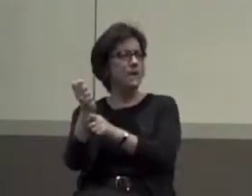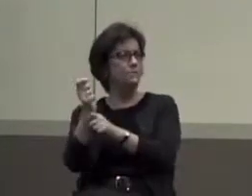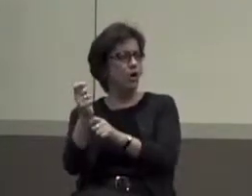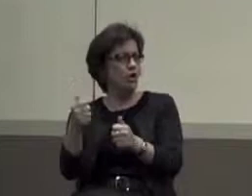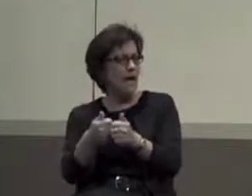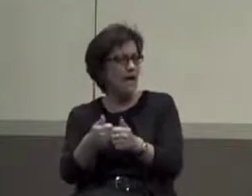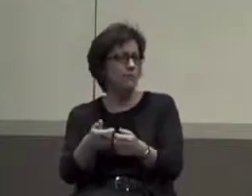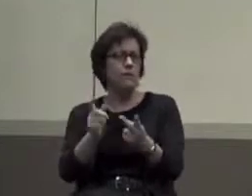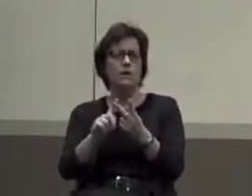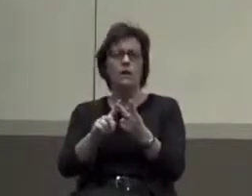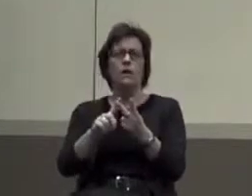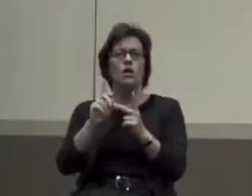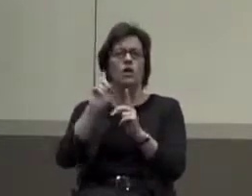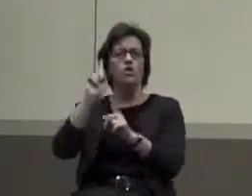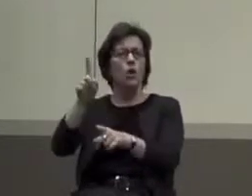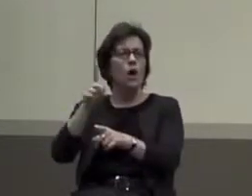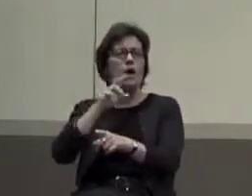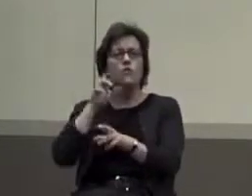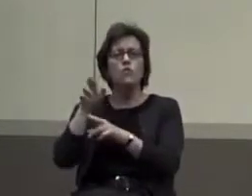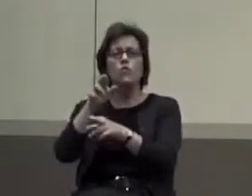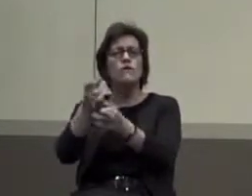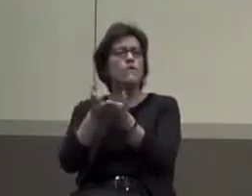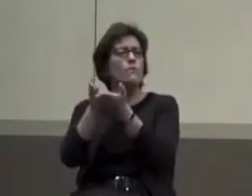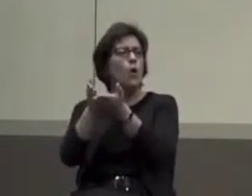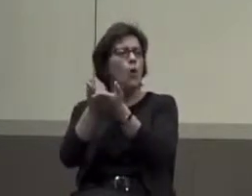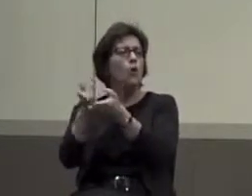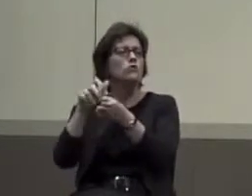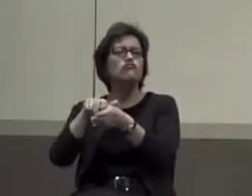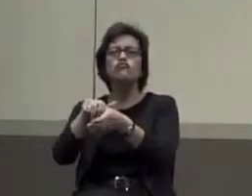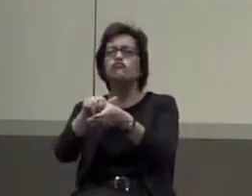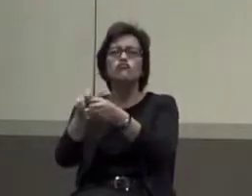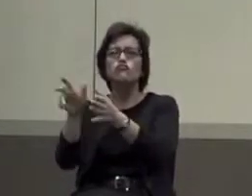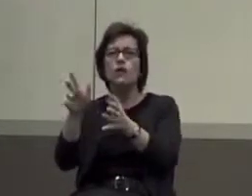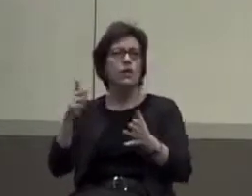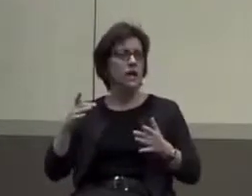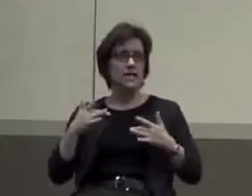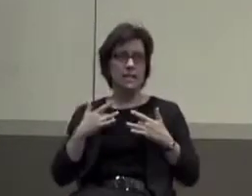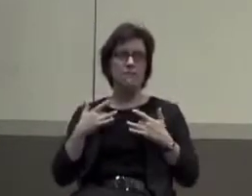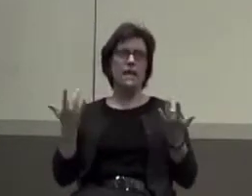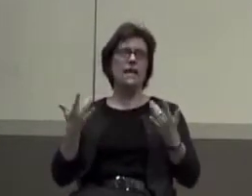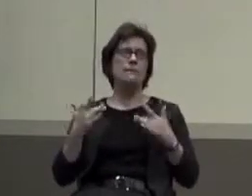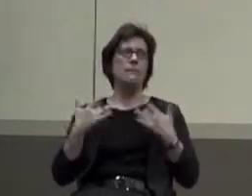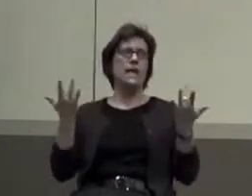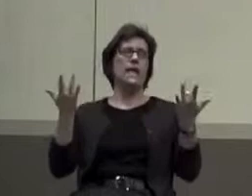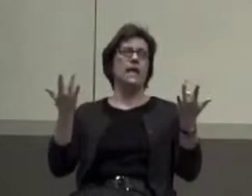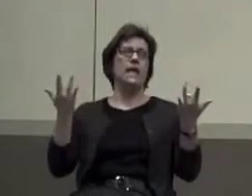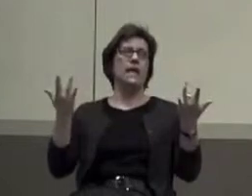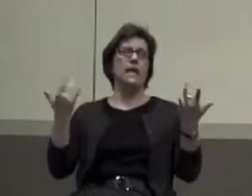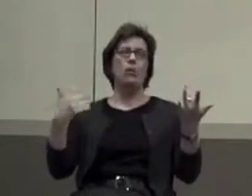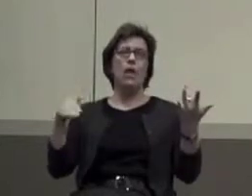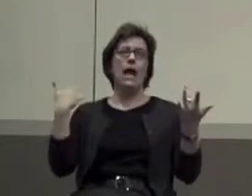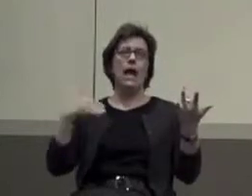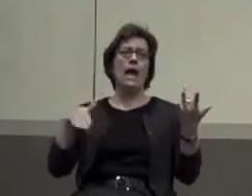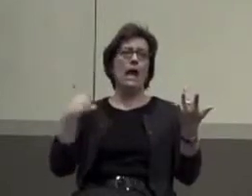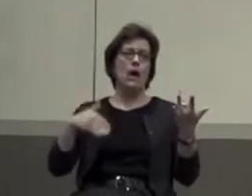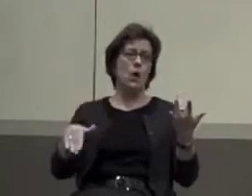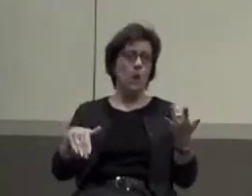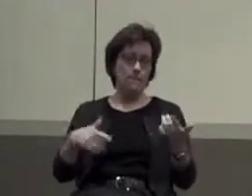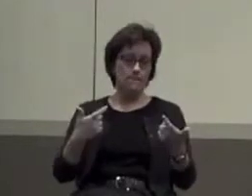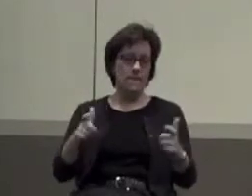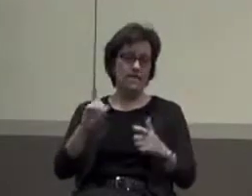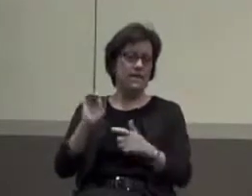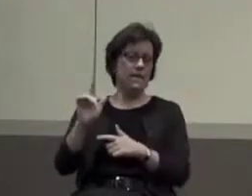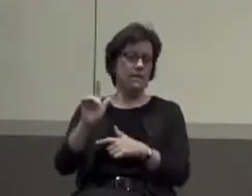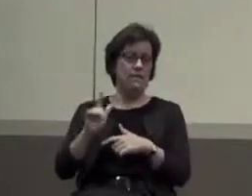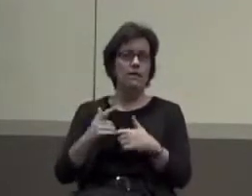since nobody knows, I mean, it's a big, big deal. Oh, very cool. Mystery is always good.